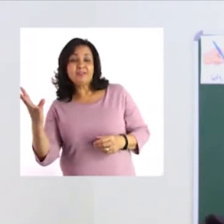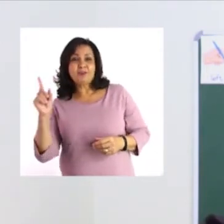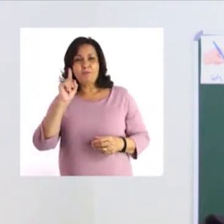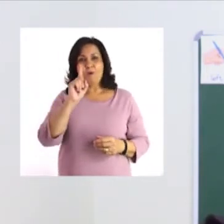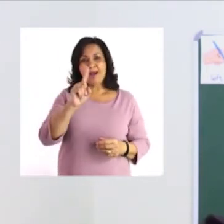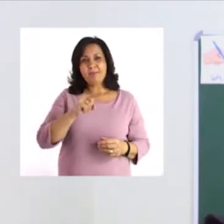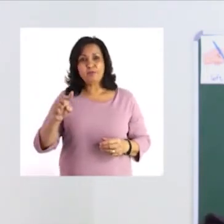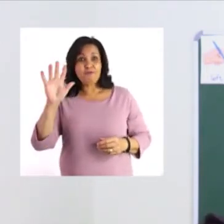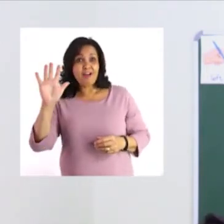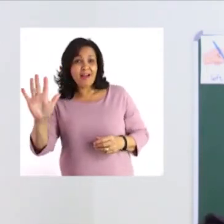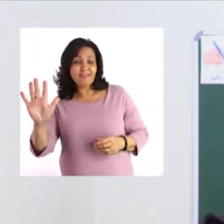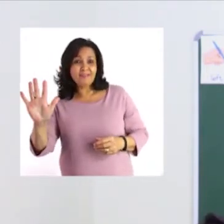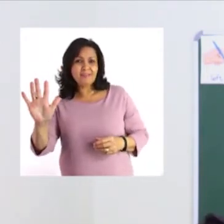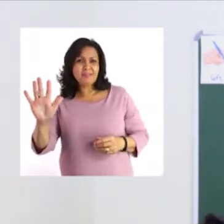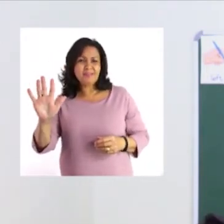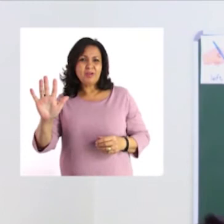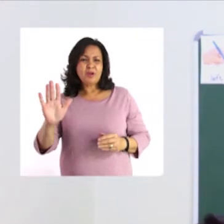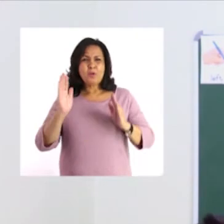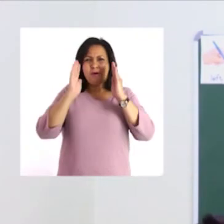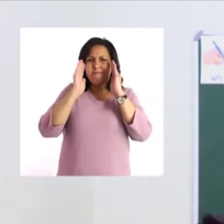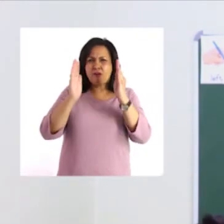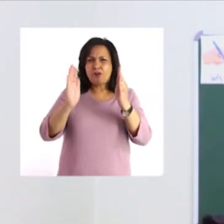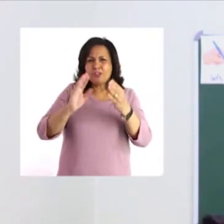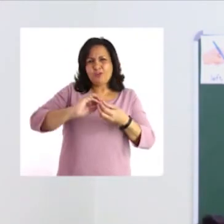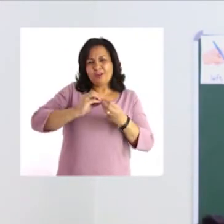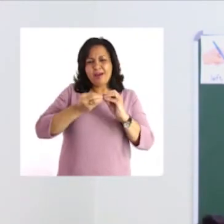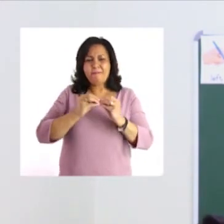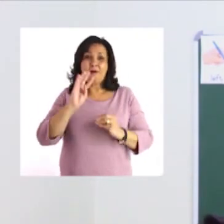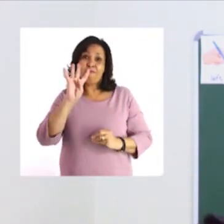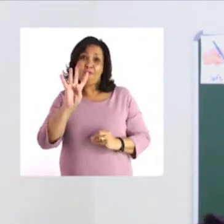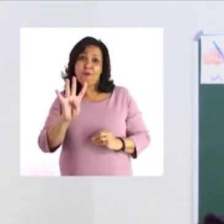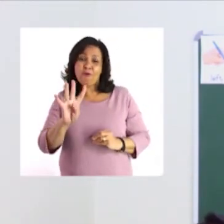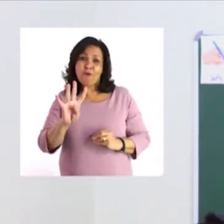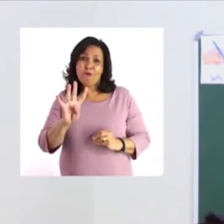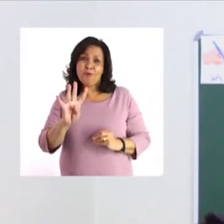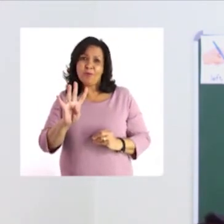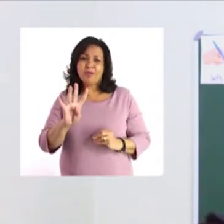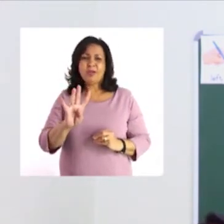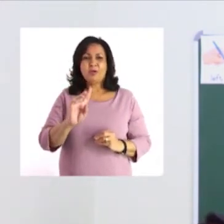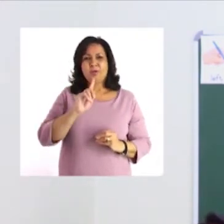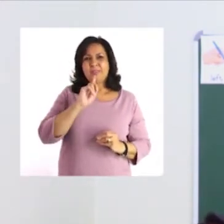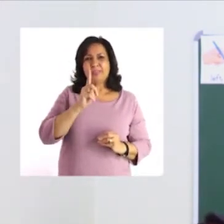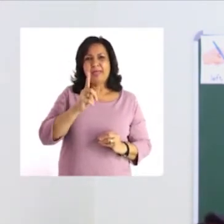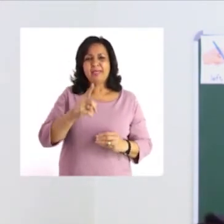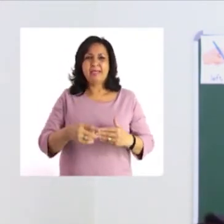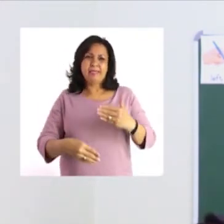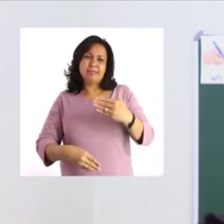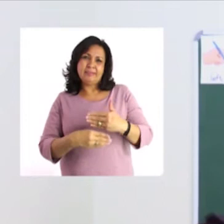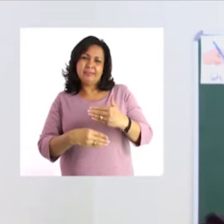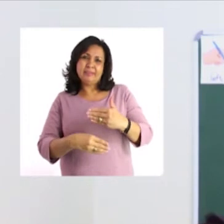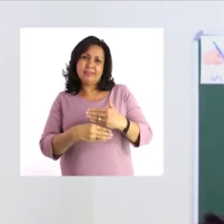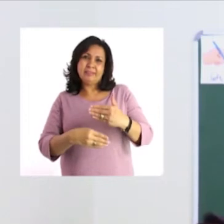to 5, and we focused on the number 4. We also said addition means to bring